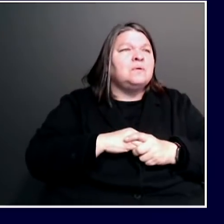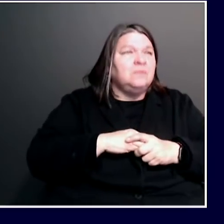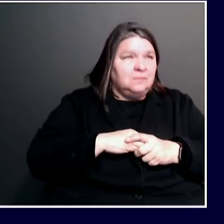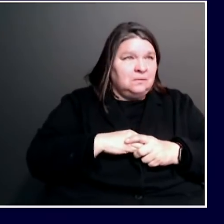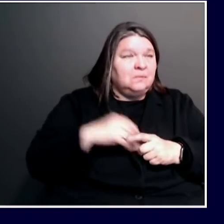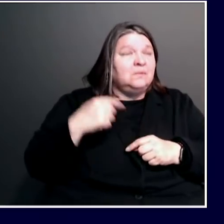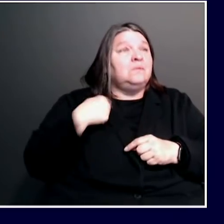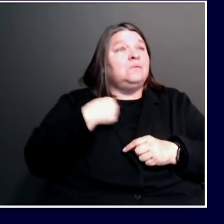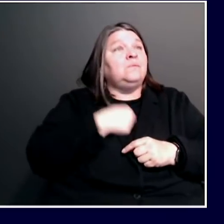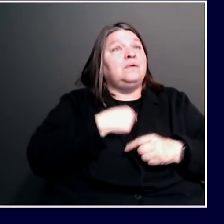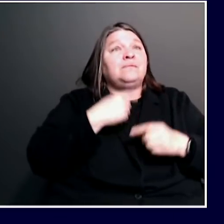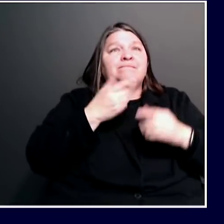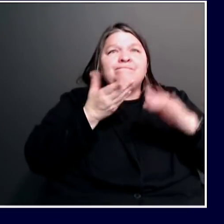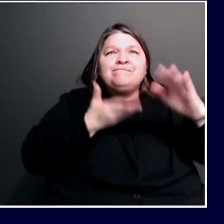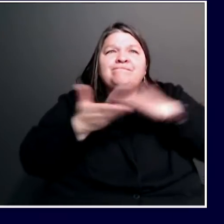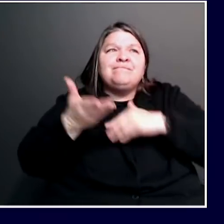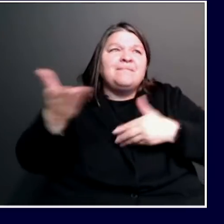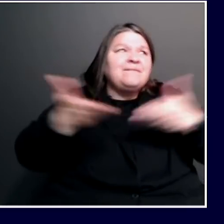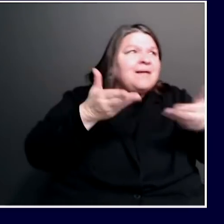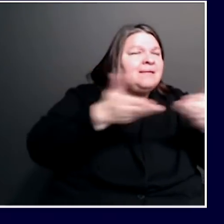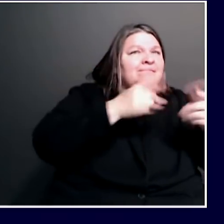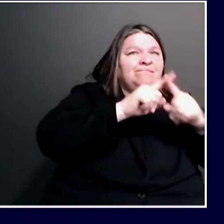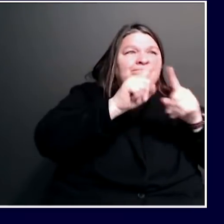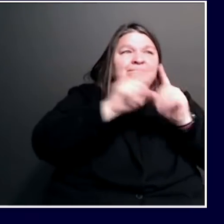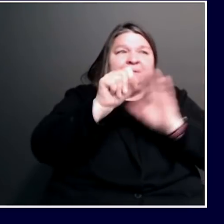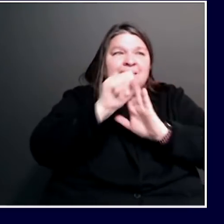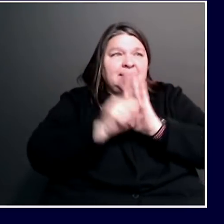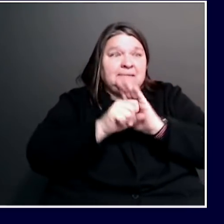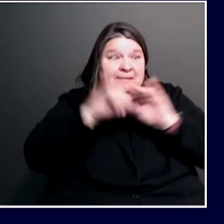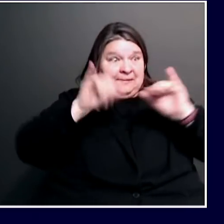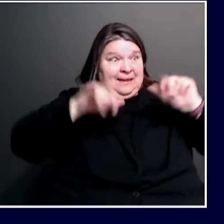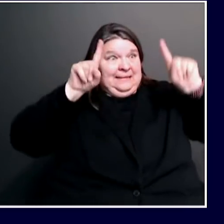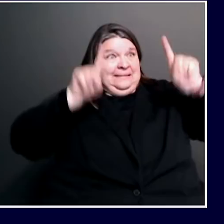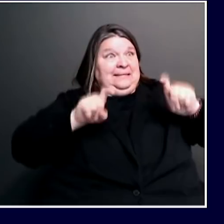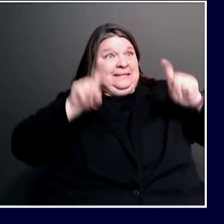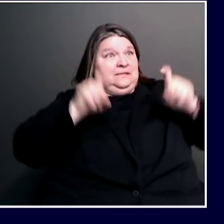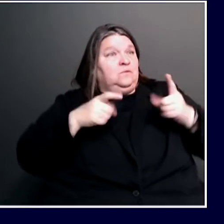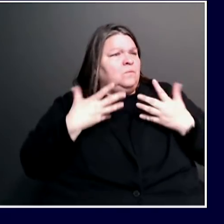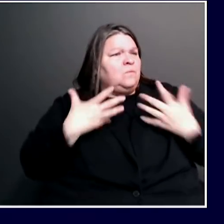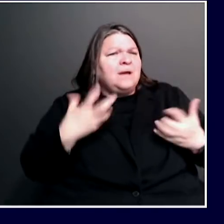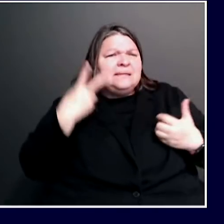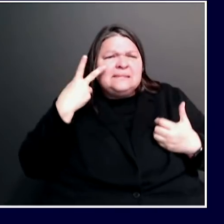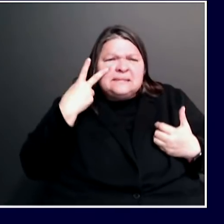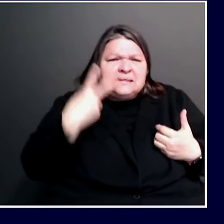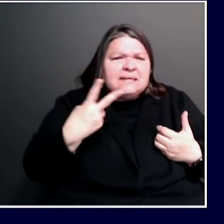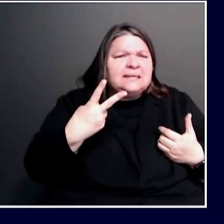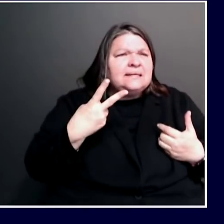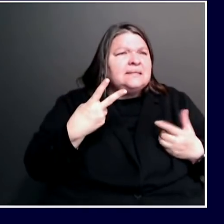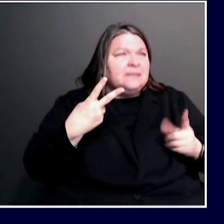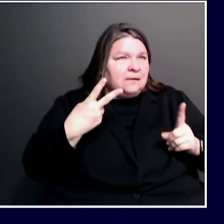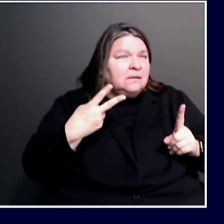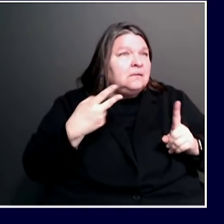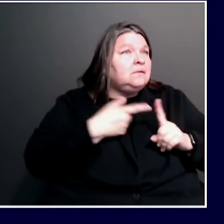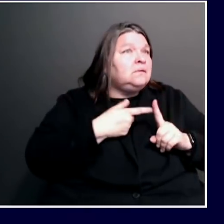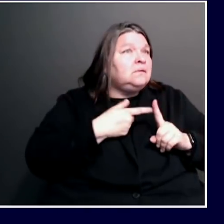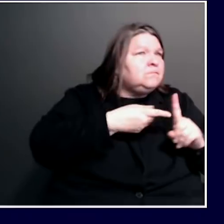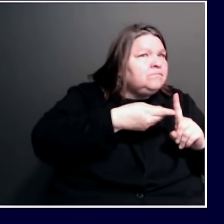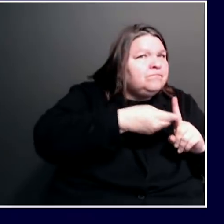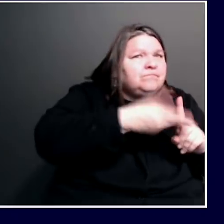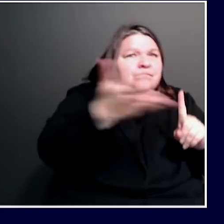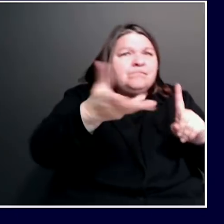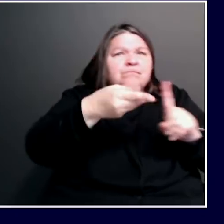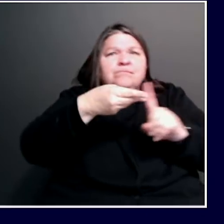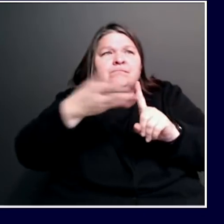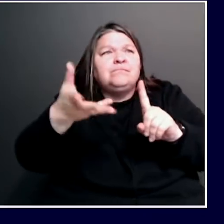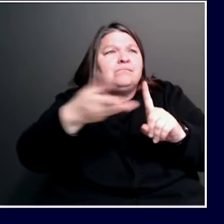of the pilot is to see if we could succeed in getting into people's hands in areas